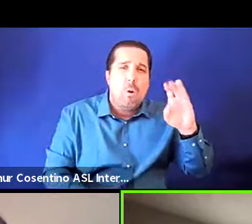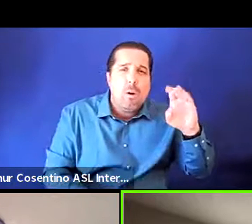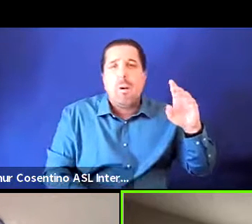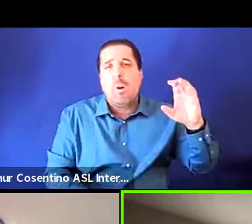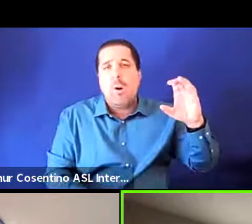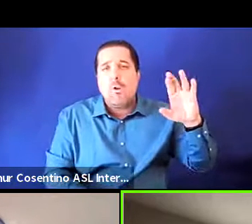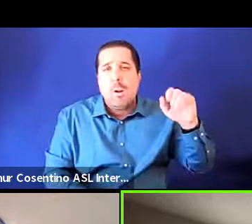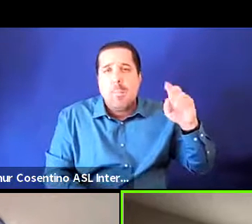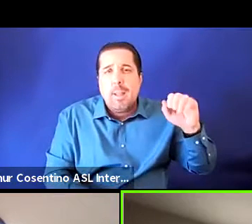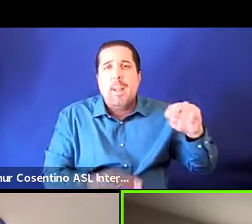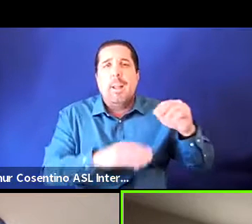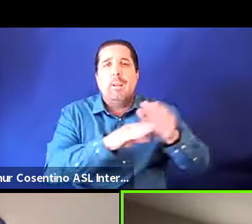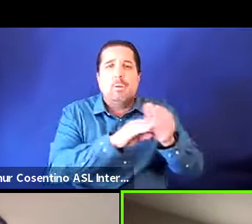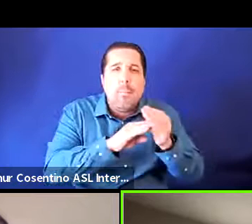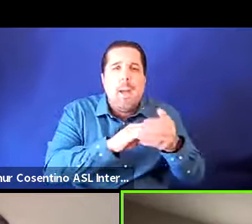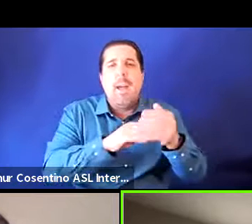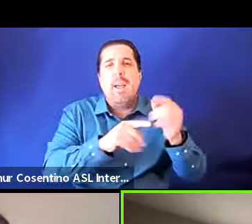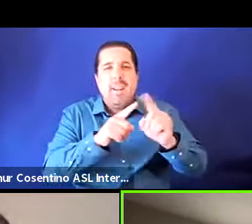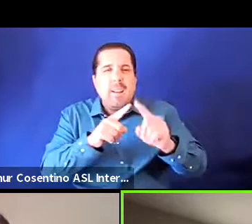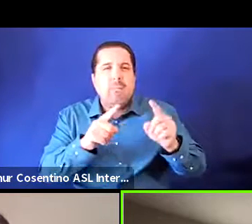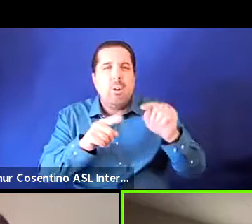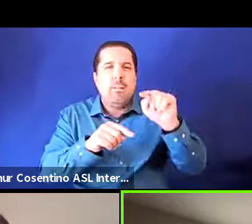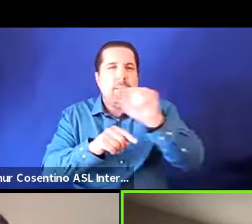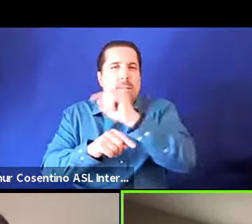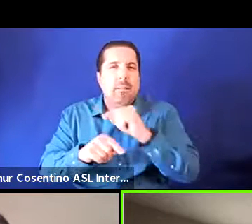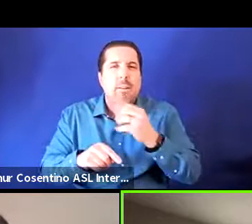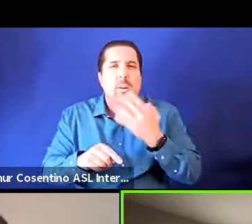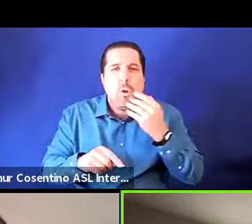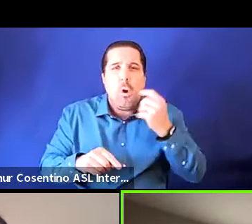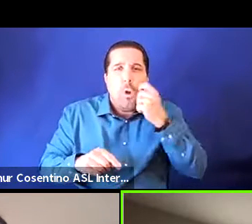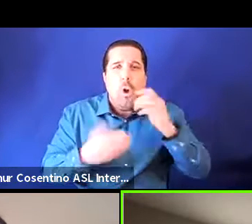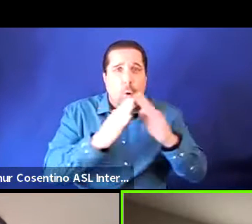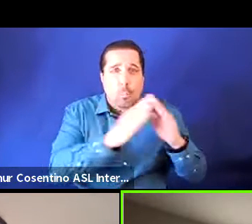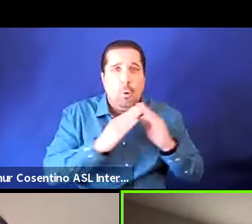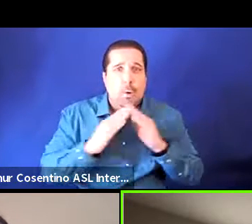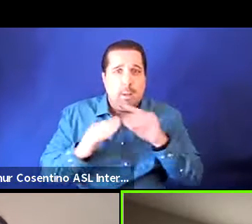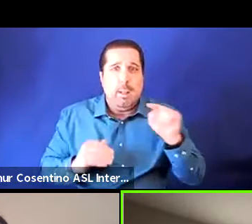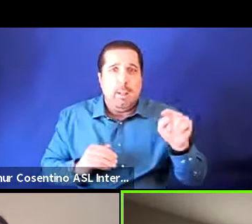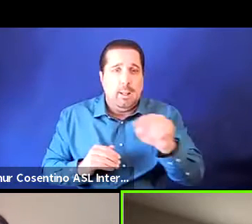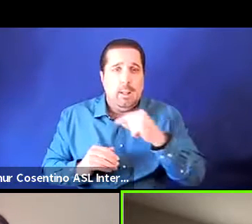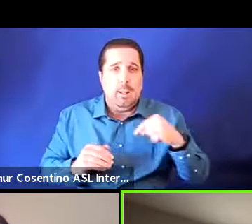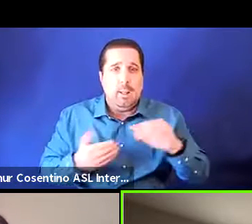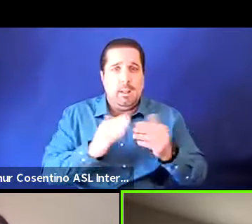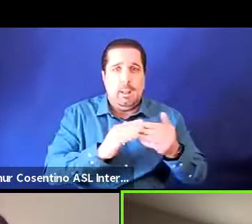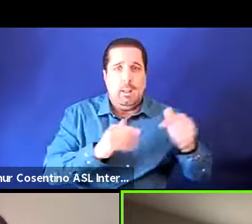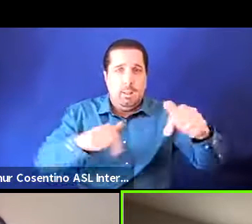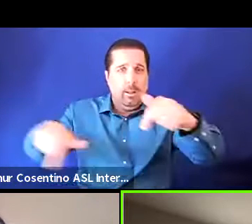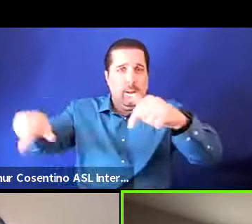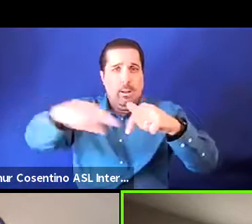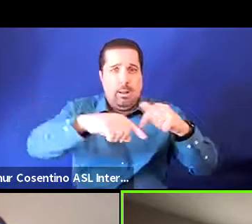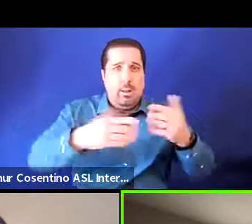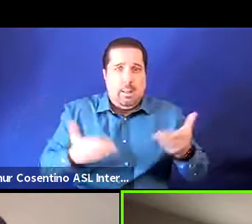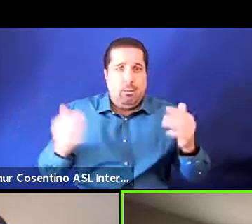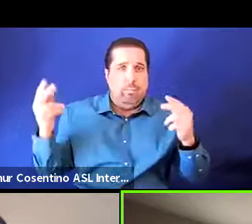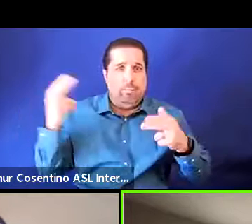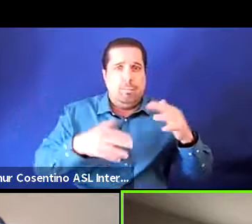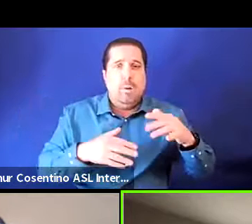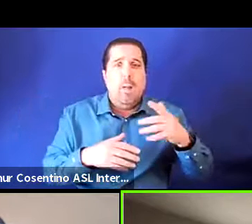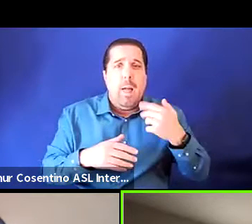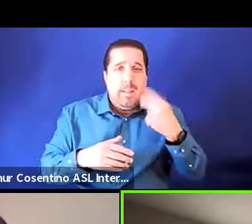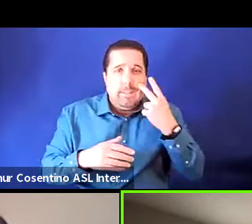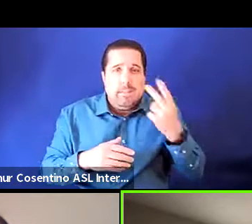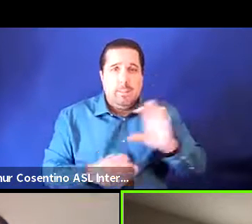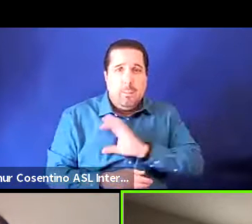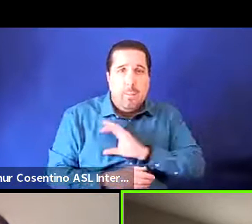Jamaican, Trinidadian, Guyanese community, I understood early on the experience of policing and